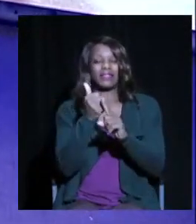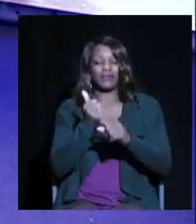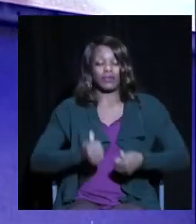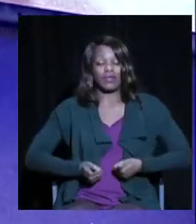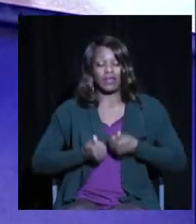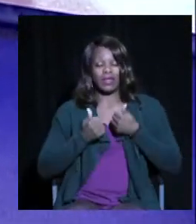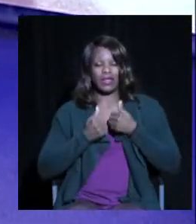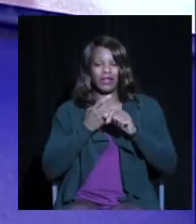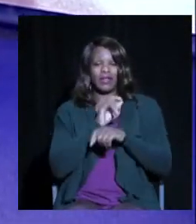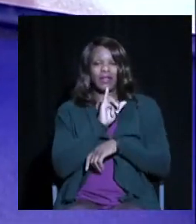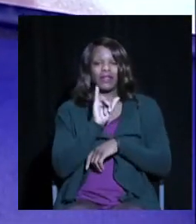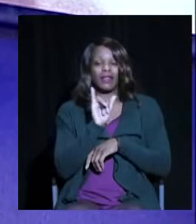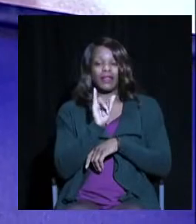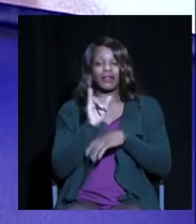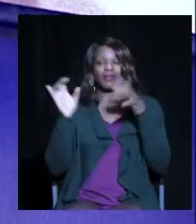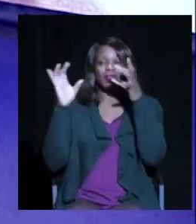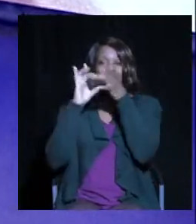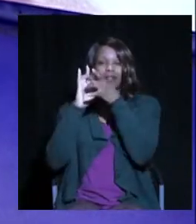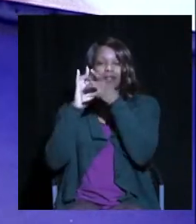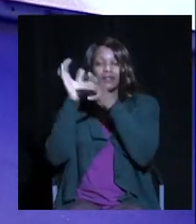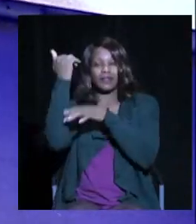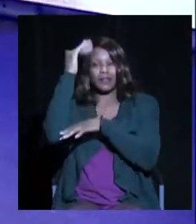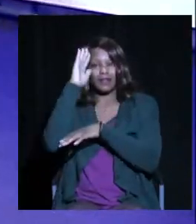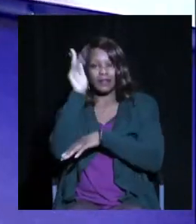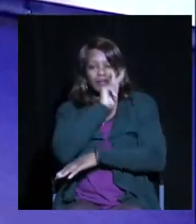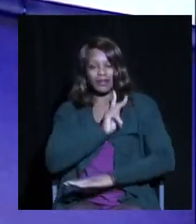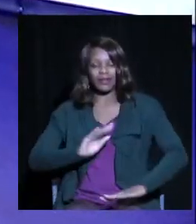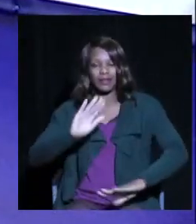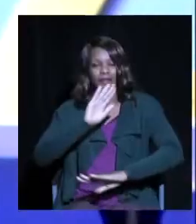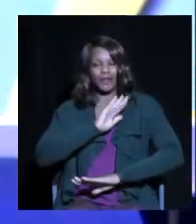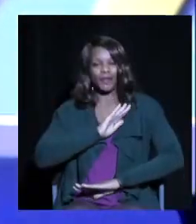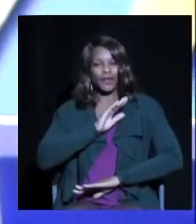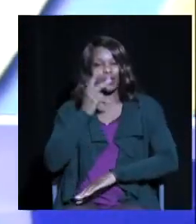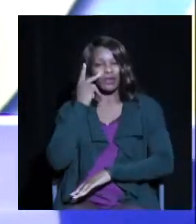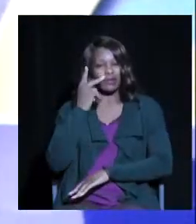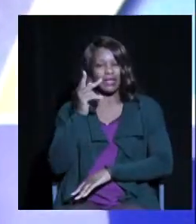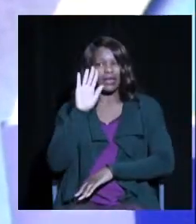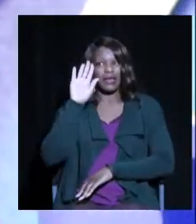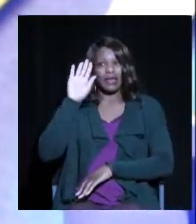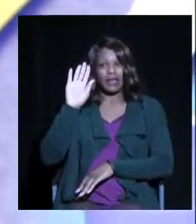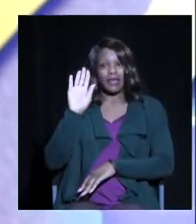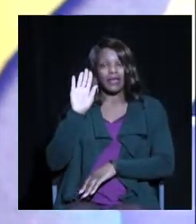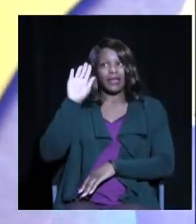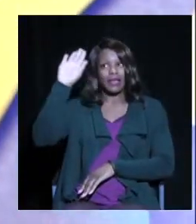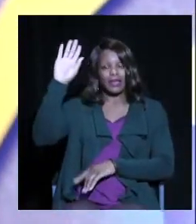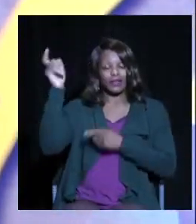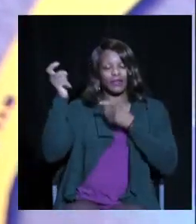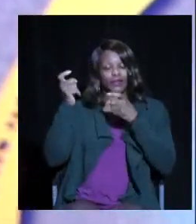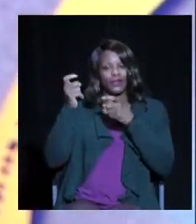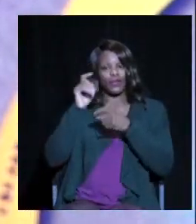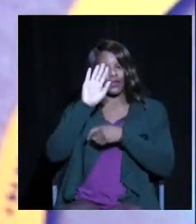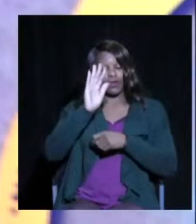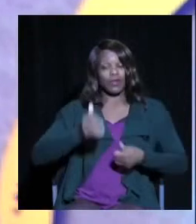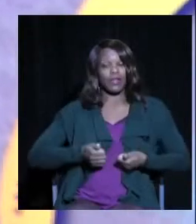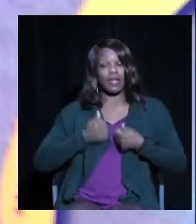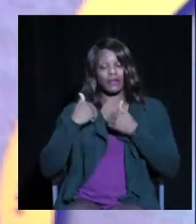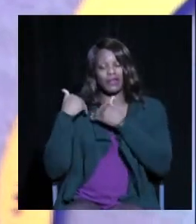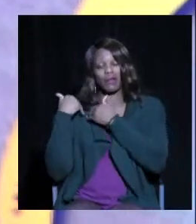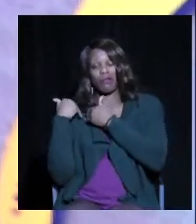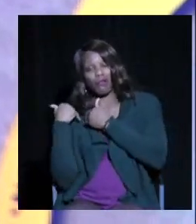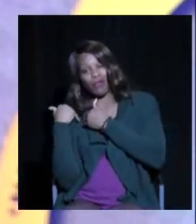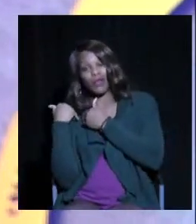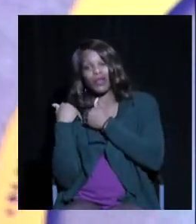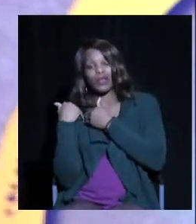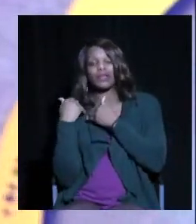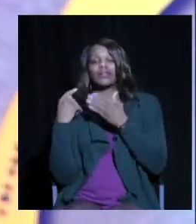know that we're citizens of God's kingdom? And do you see his reign in your life as a burden? You know, sometimes we treat Jesus like